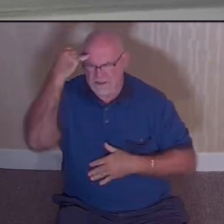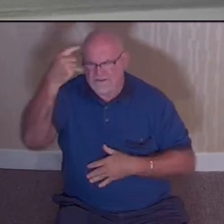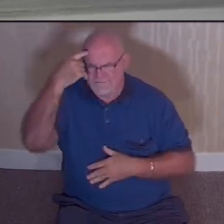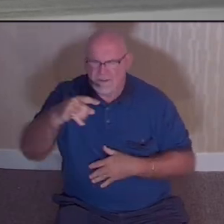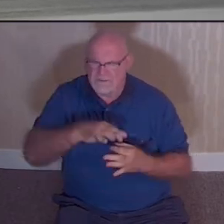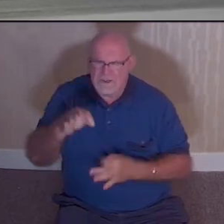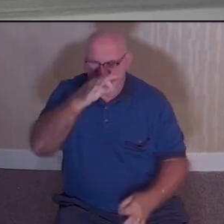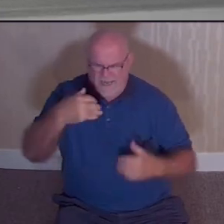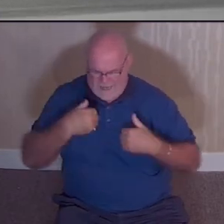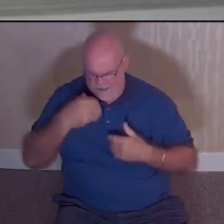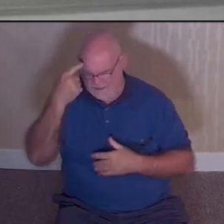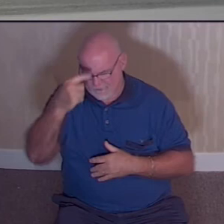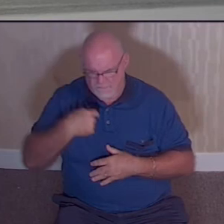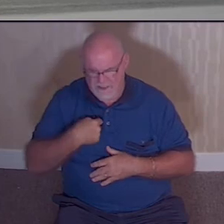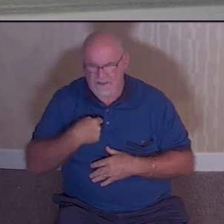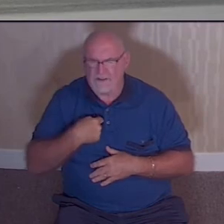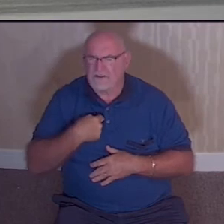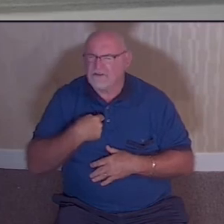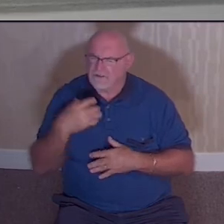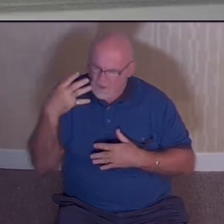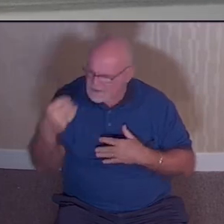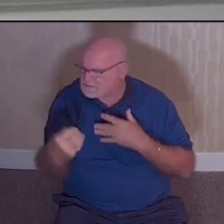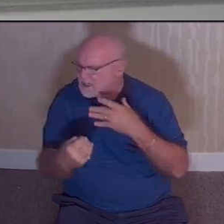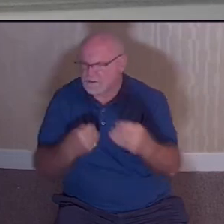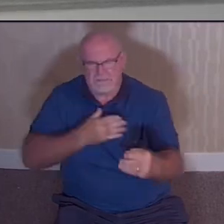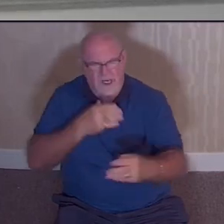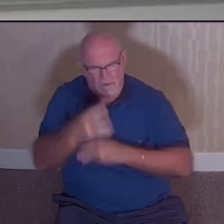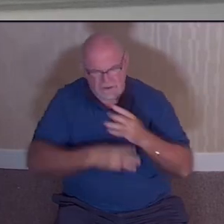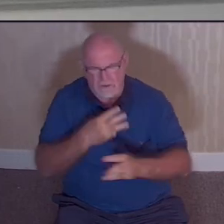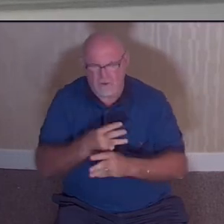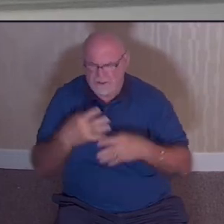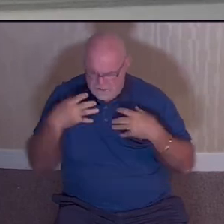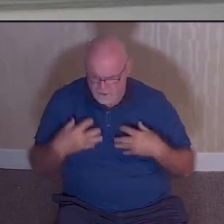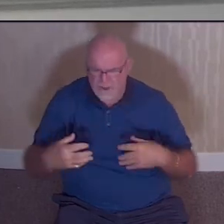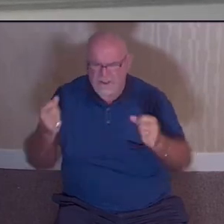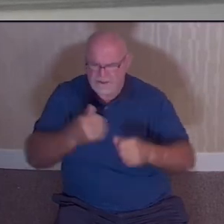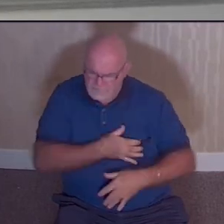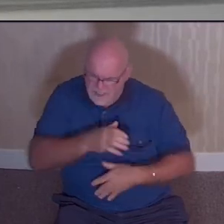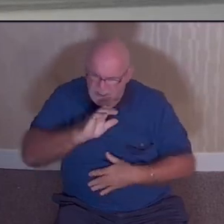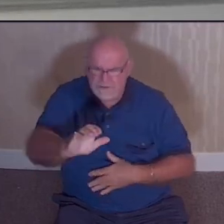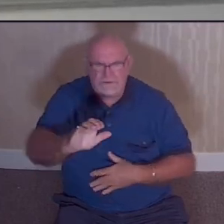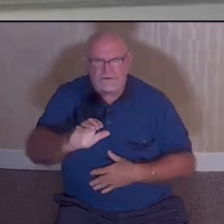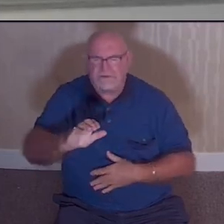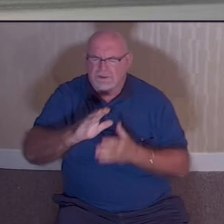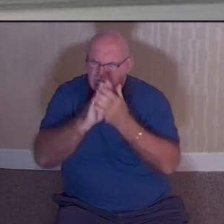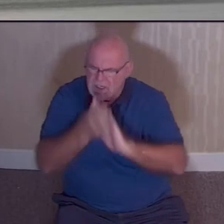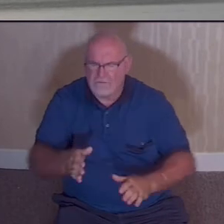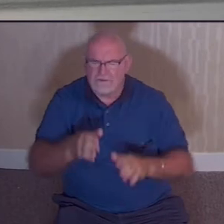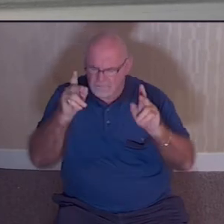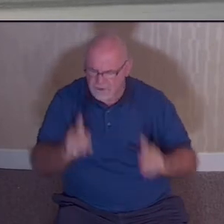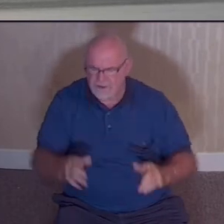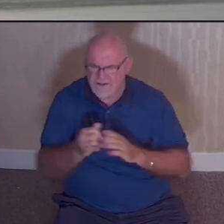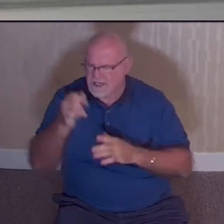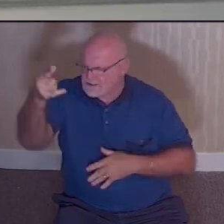Spirit has for me to move out into my world with courageous compassion, to be the person